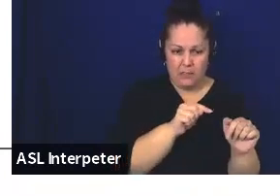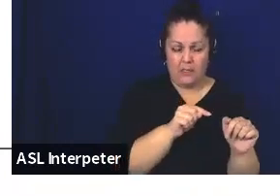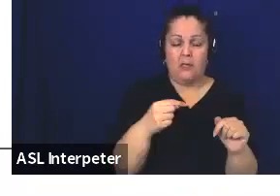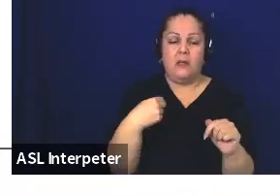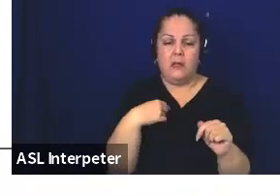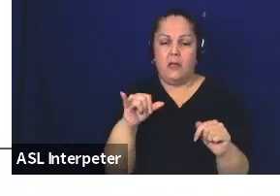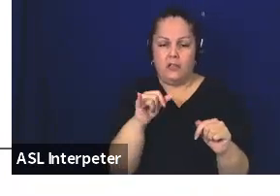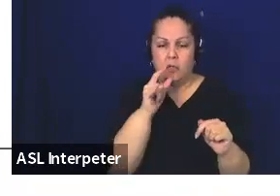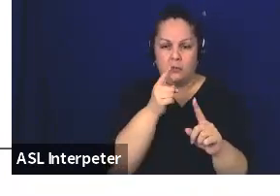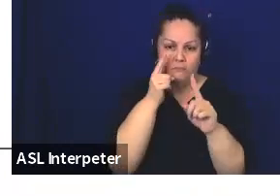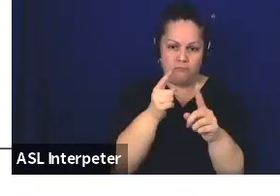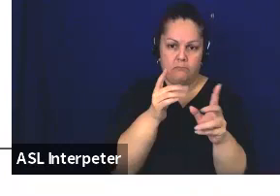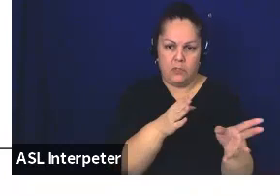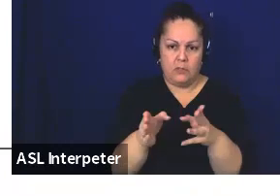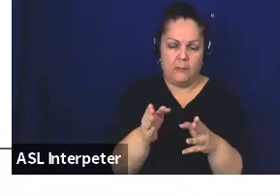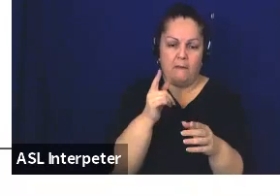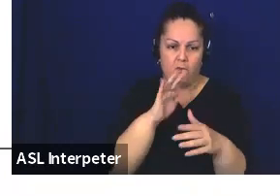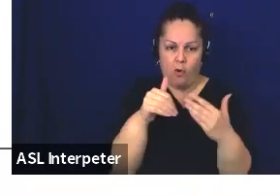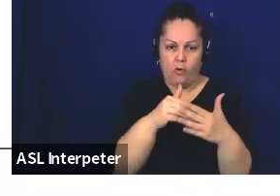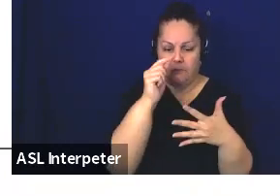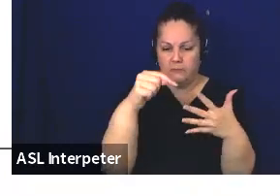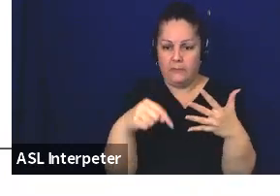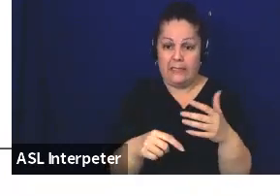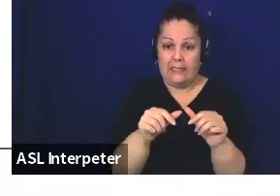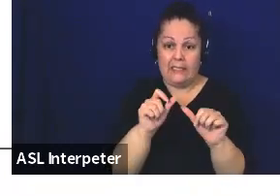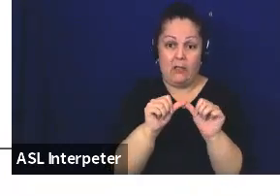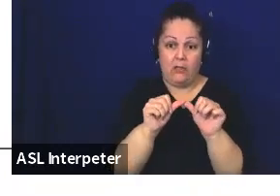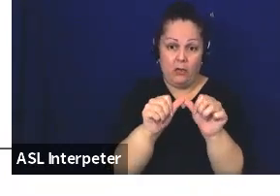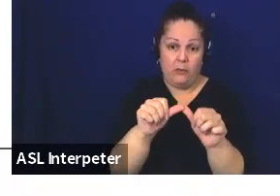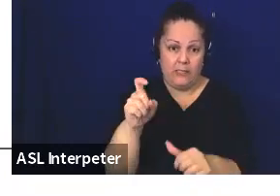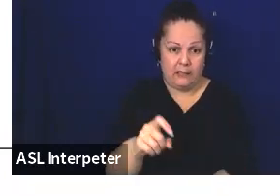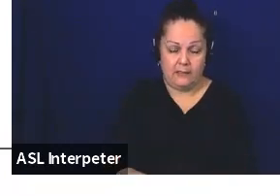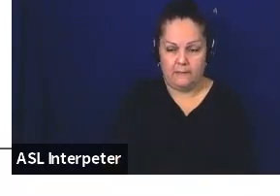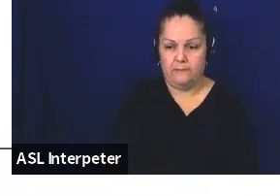aim to create a plan for all of these ongoing needs.